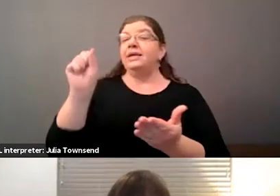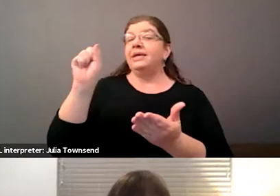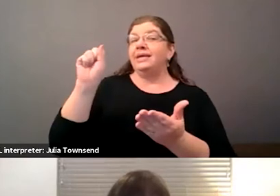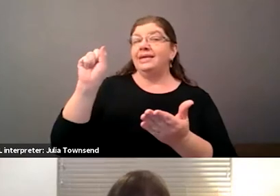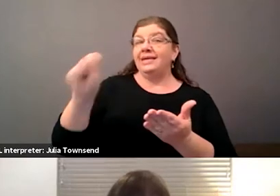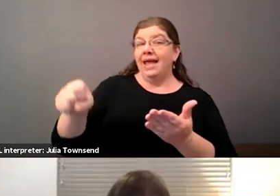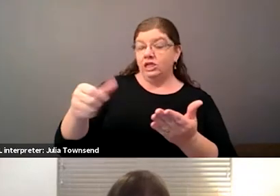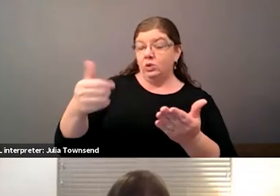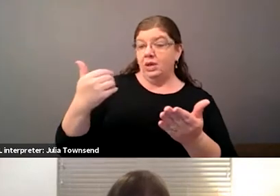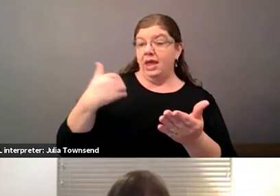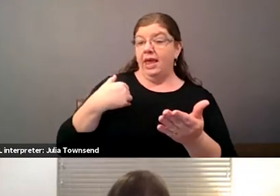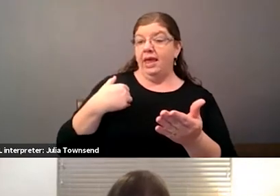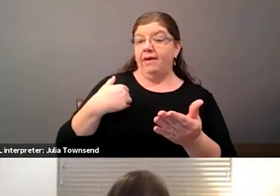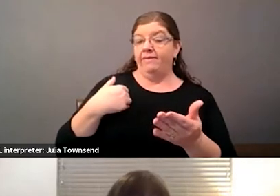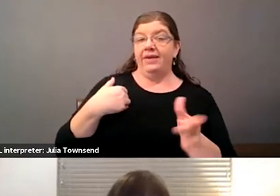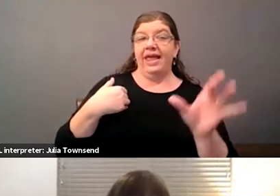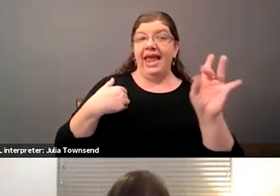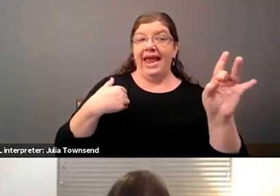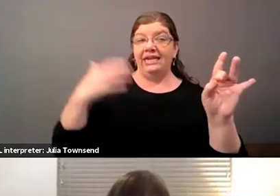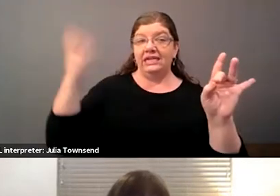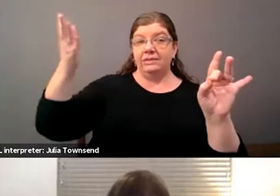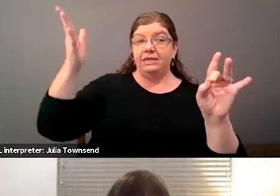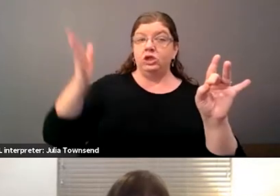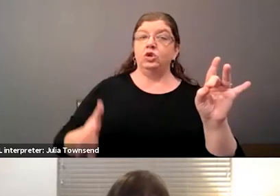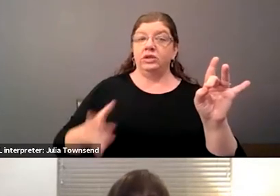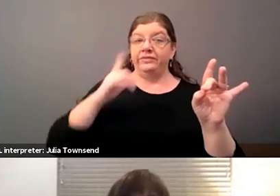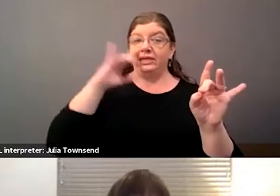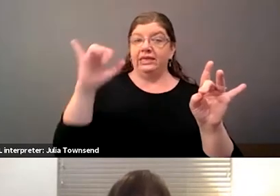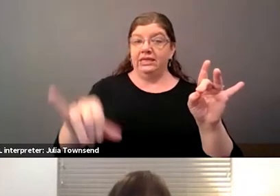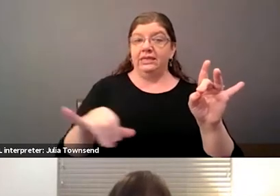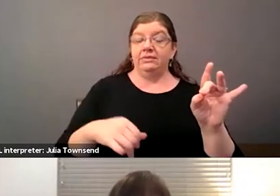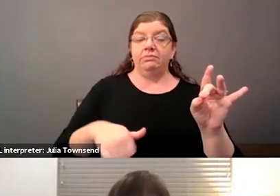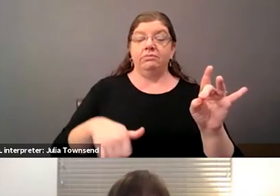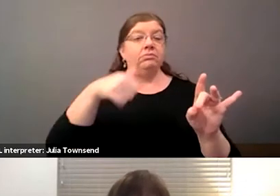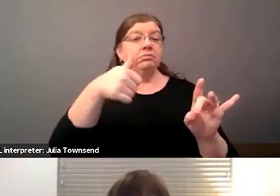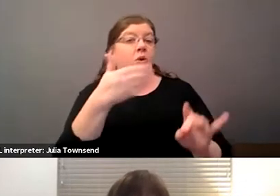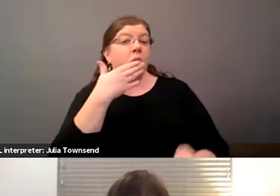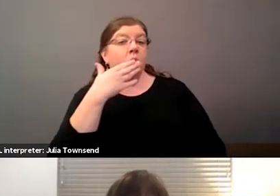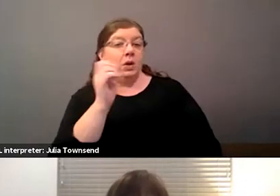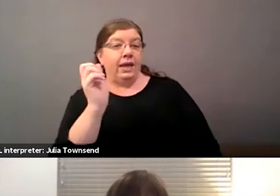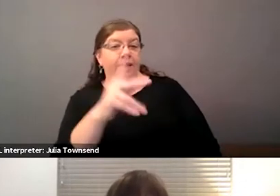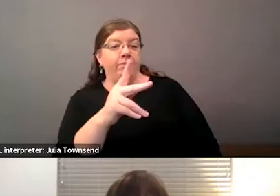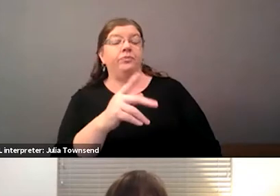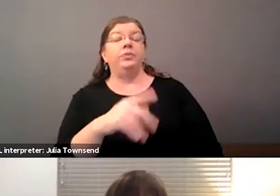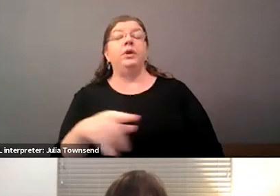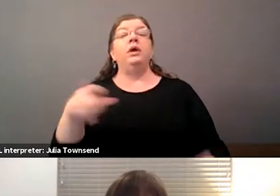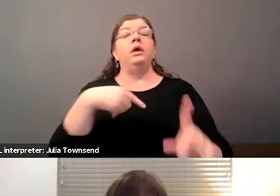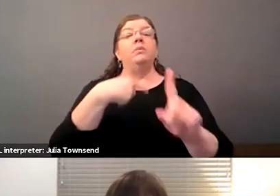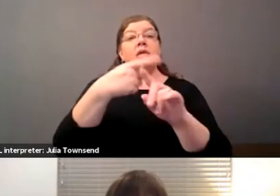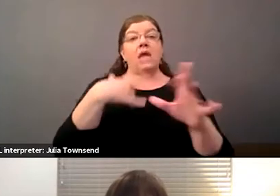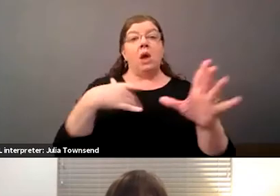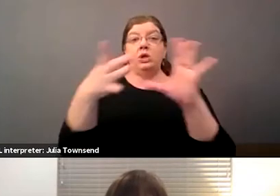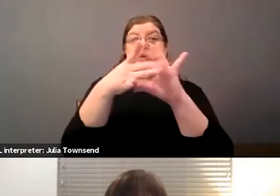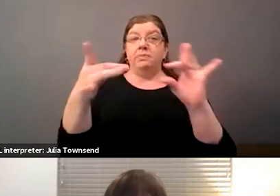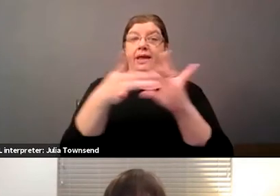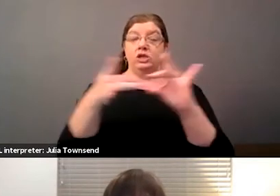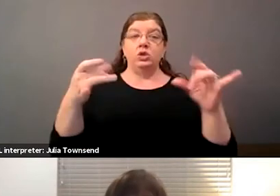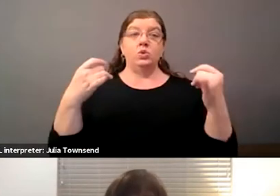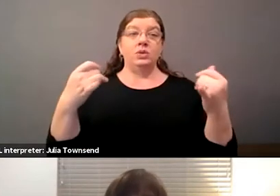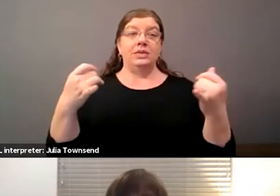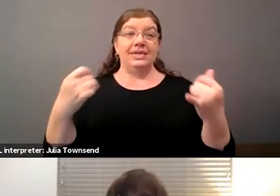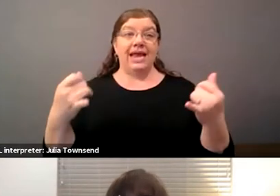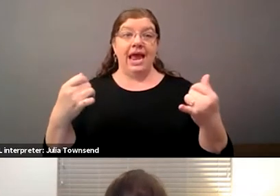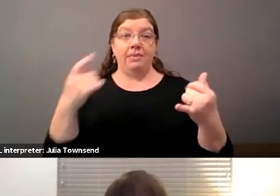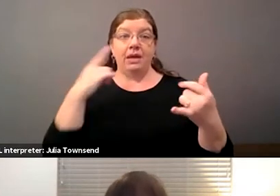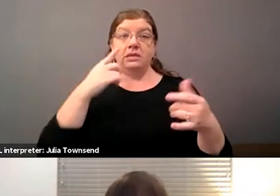for we have uh eight speakers for this item okay i'd like to also mention that today because of the